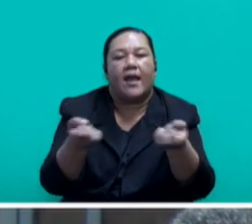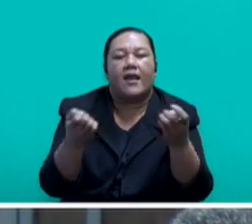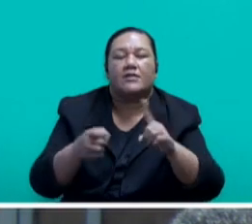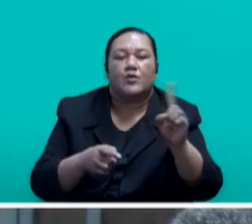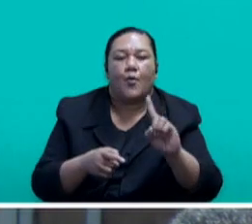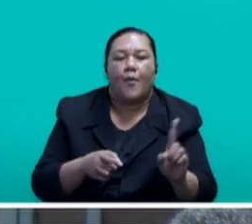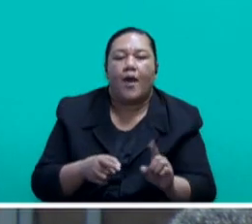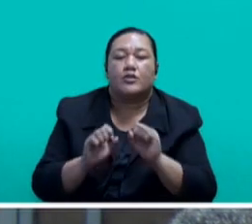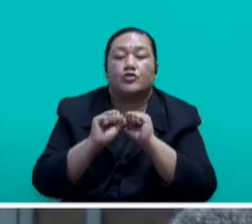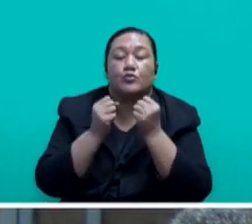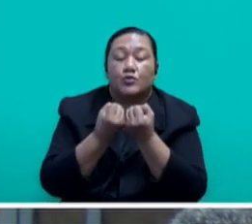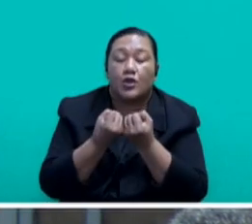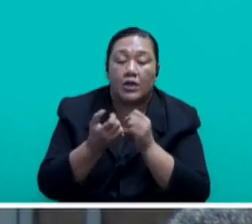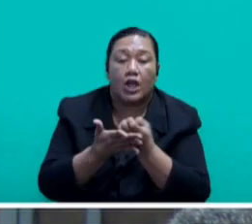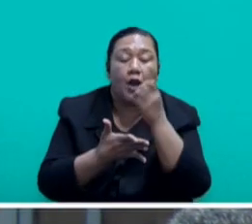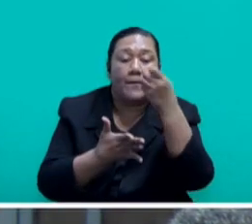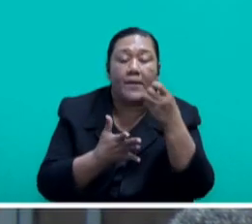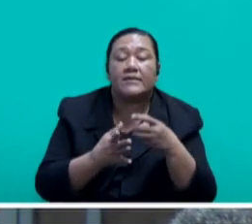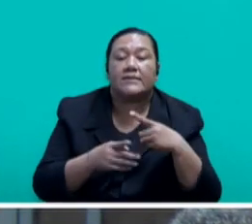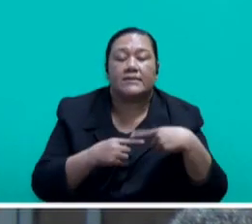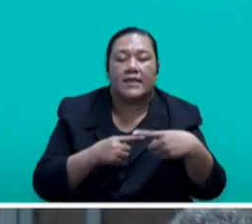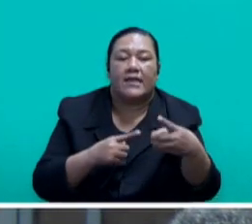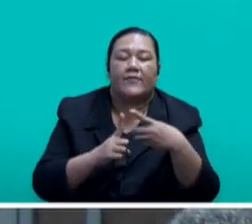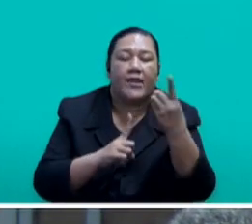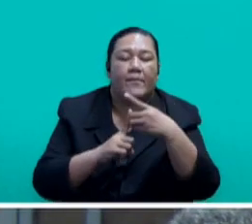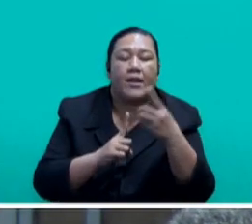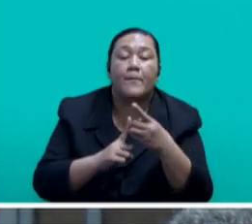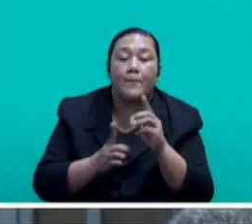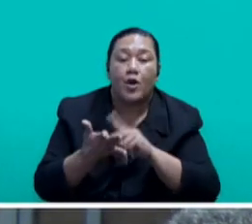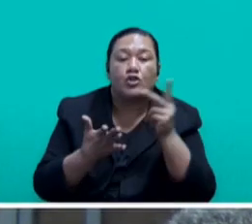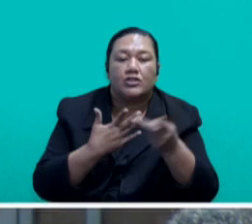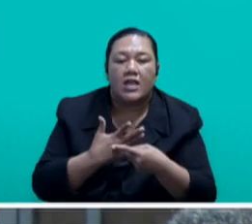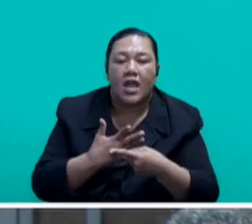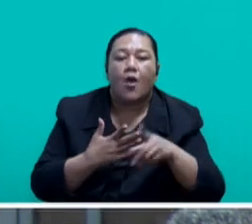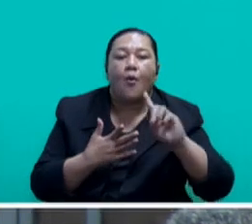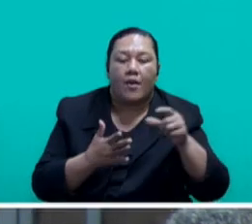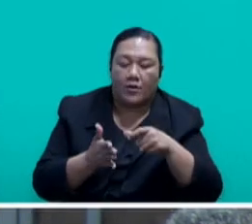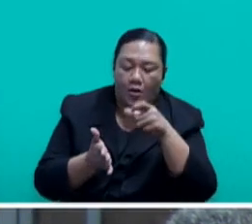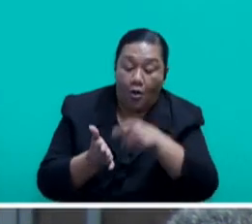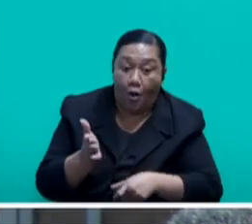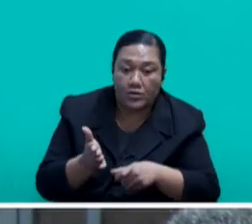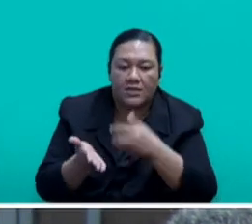their socio-economic sustainable development projects on a cost-sharing basis.